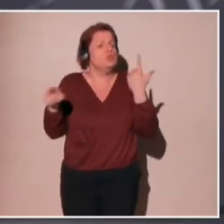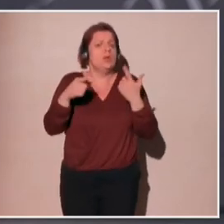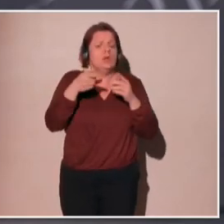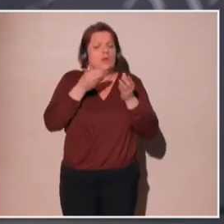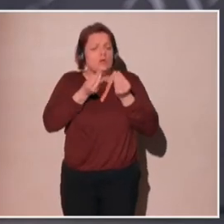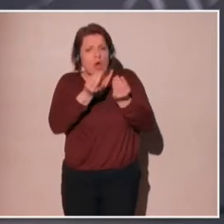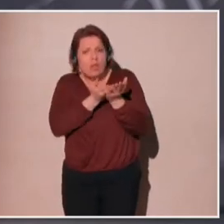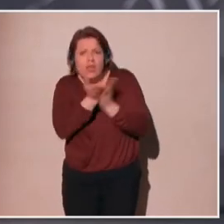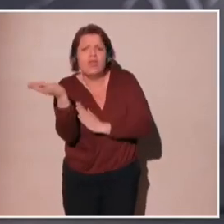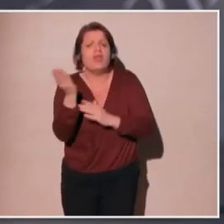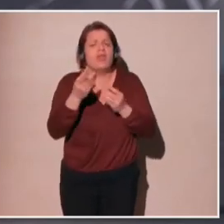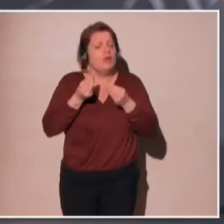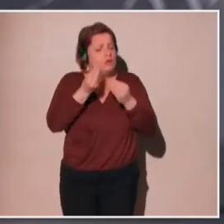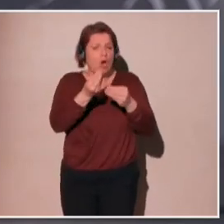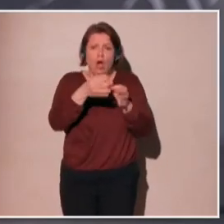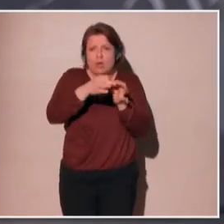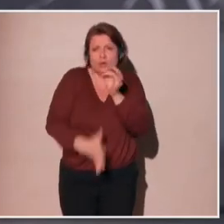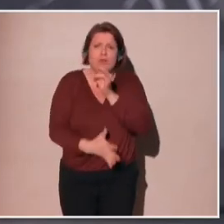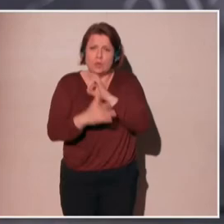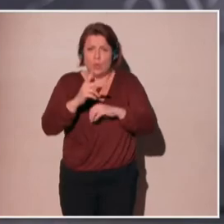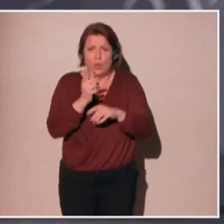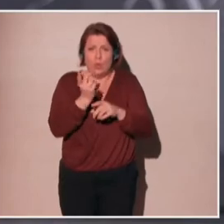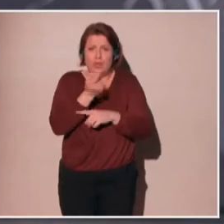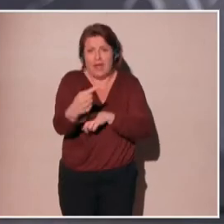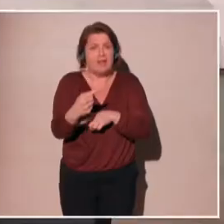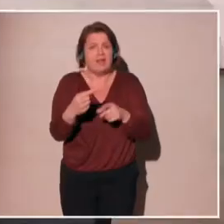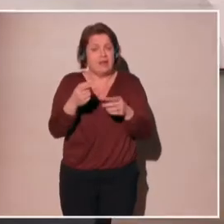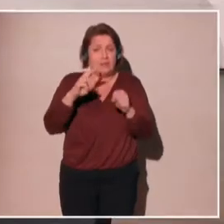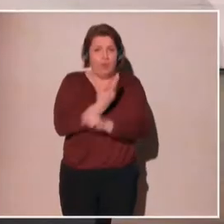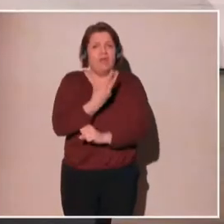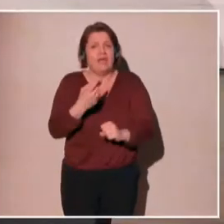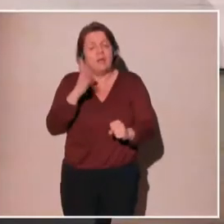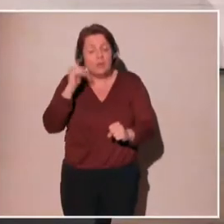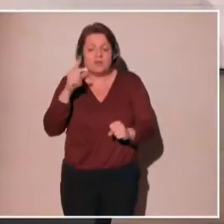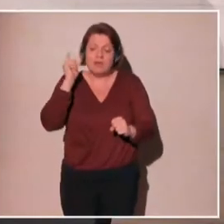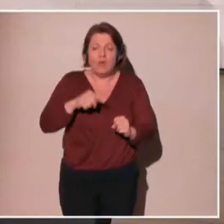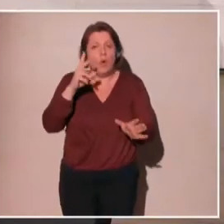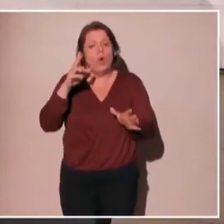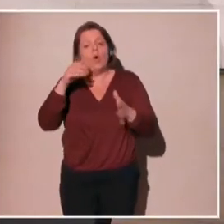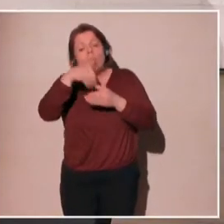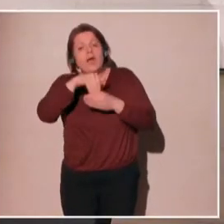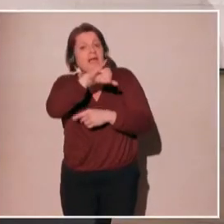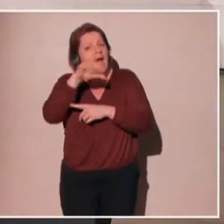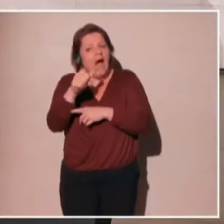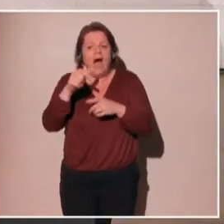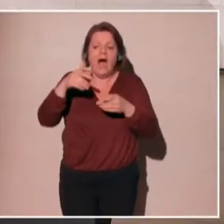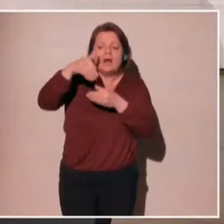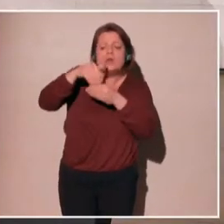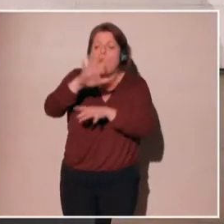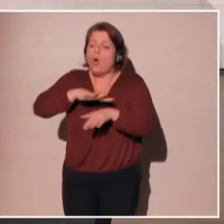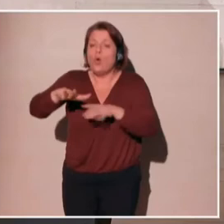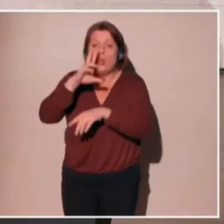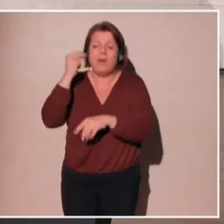the fair representation of humanity into AI. Thank you. Thank you for that. Actually, to reconciliate a bit all the points